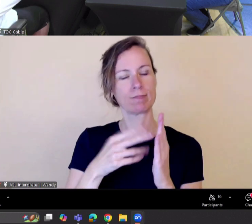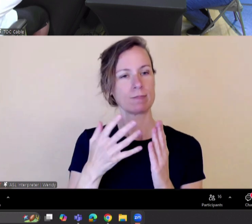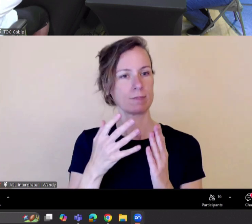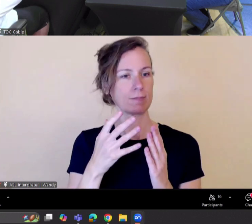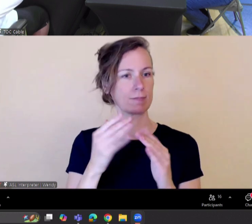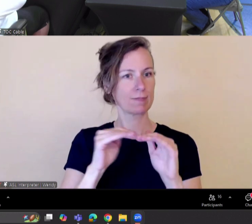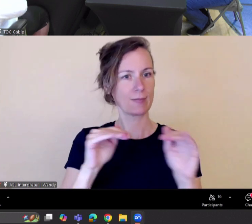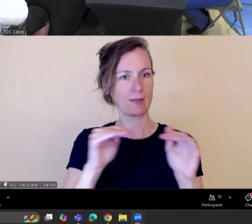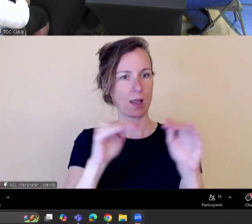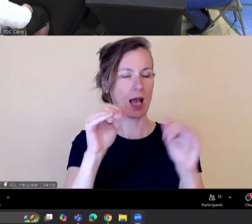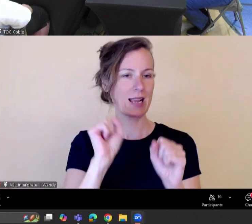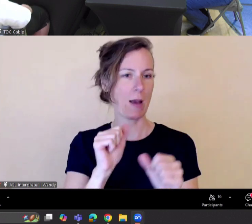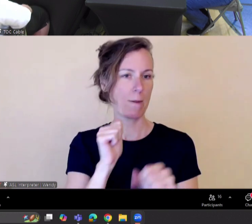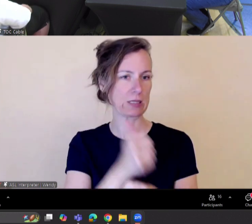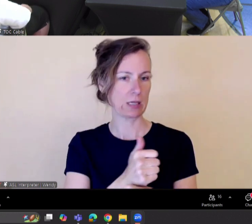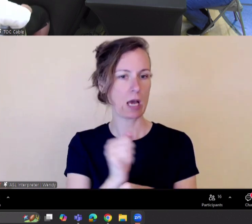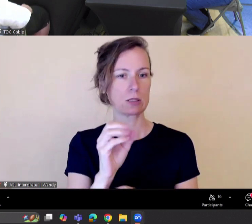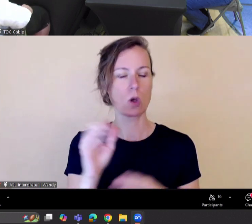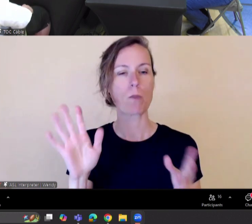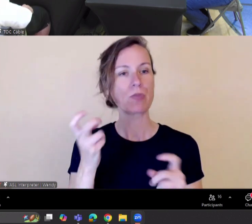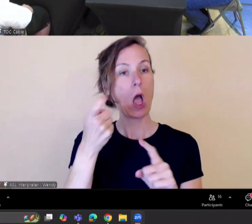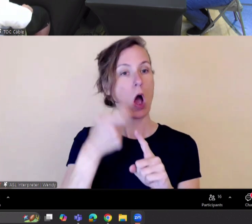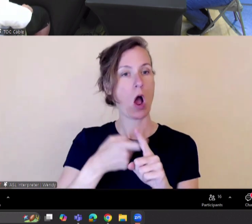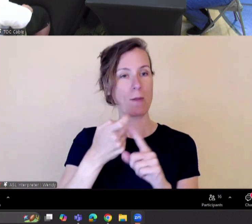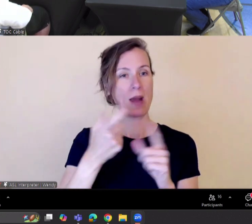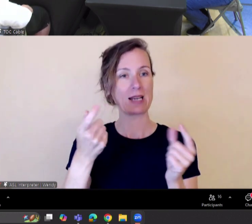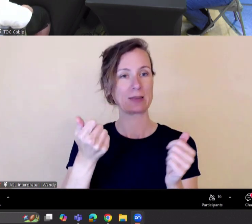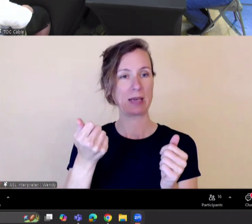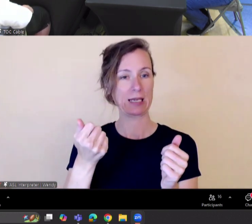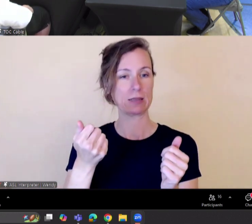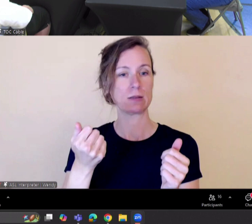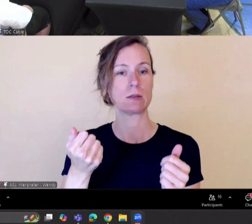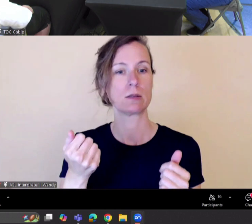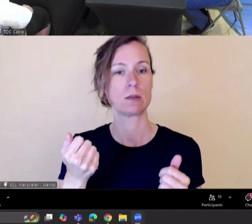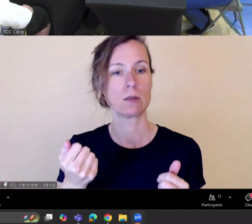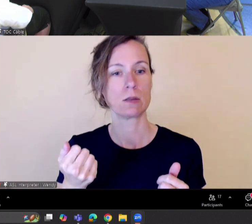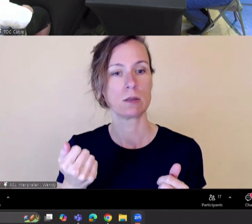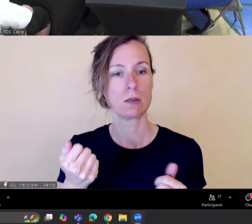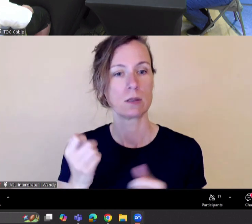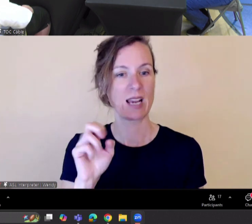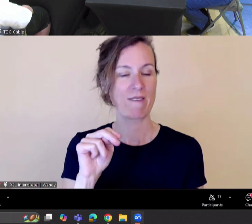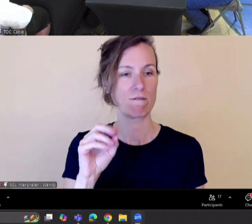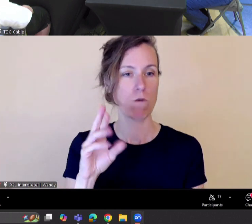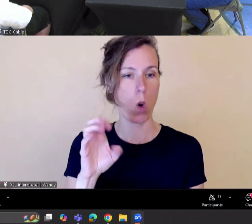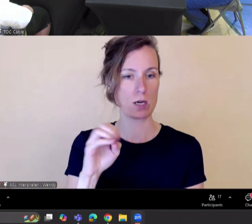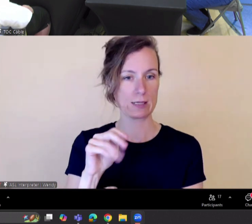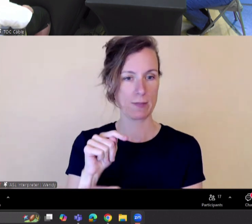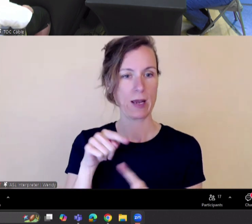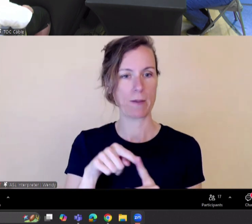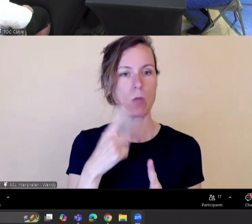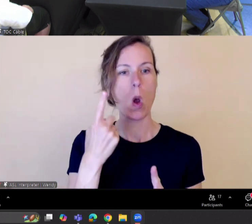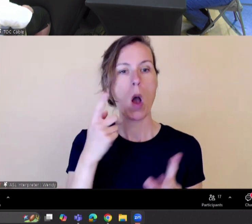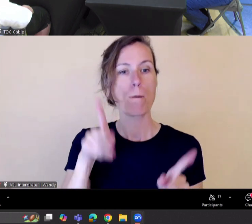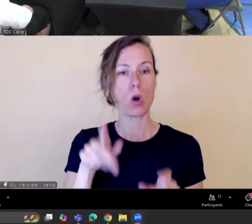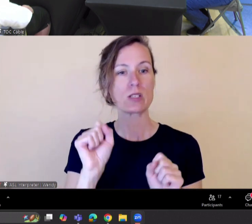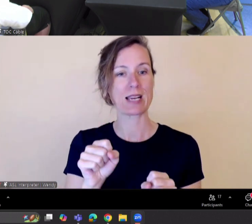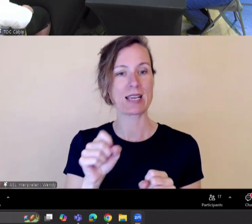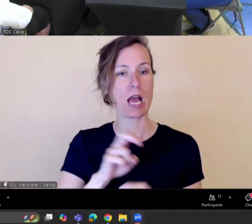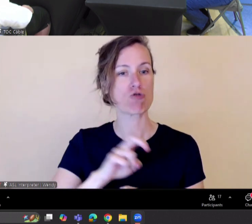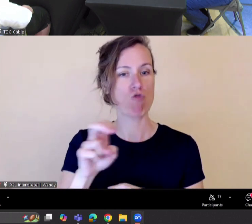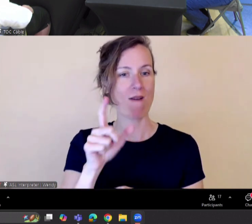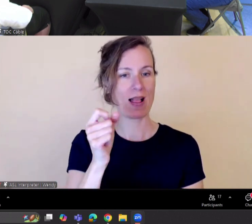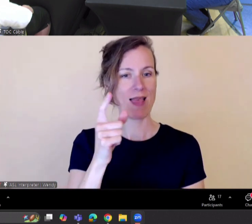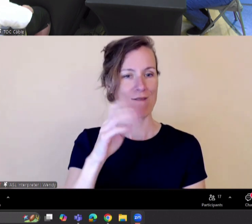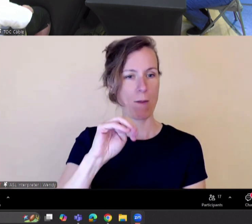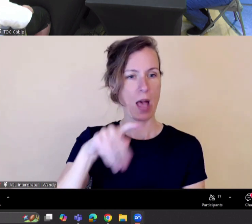speed enforcement, using that as an example, one can be traveling at 11 miles per hour over the speed limit before it triggers the speed camera at 12 miles per